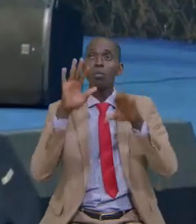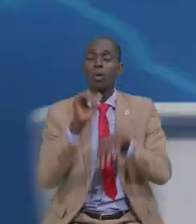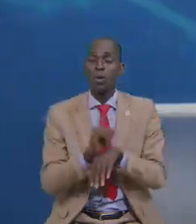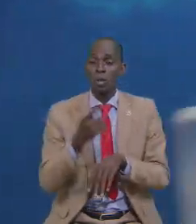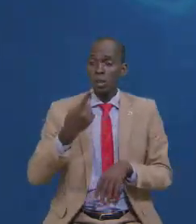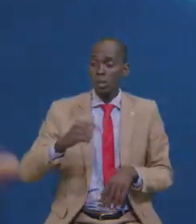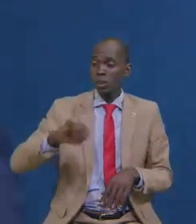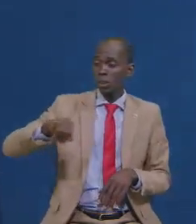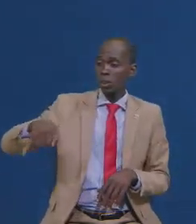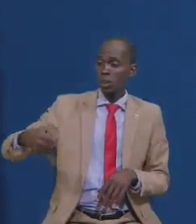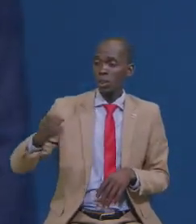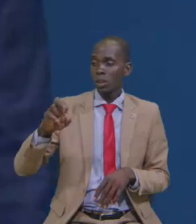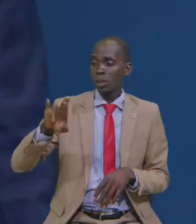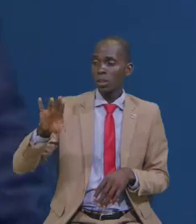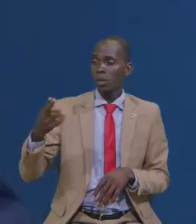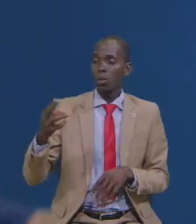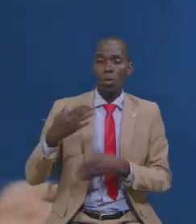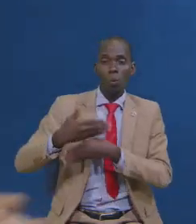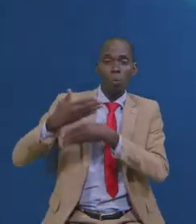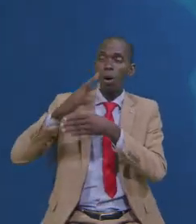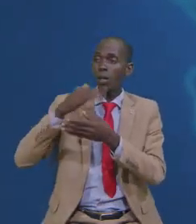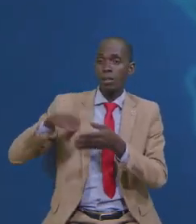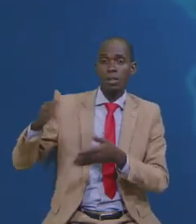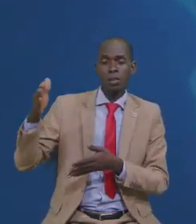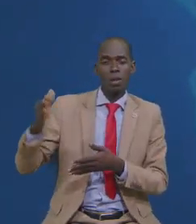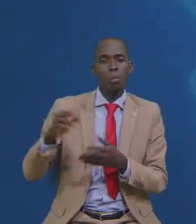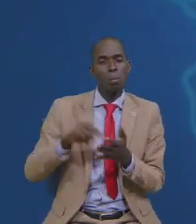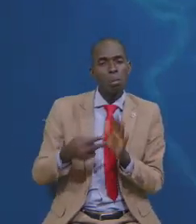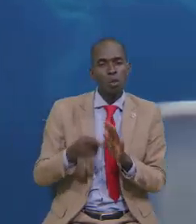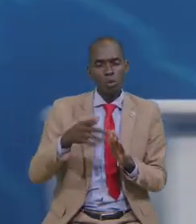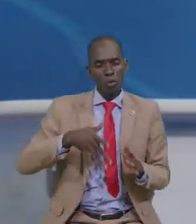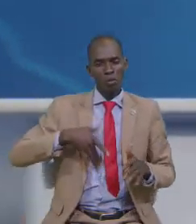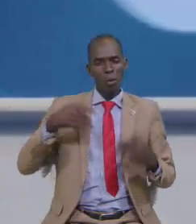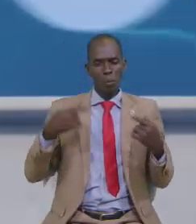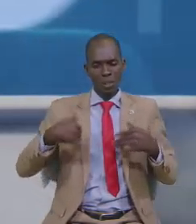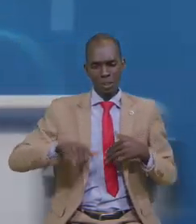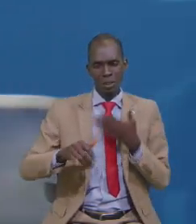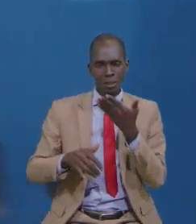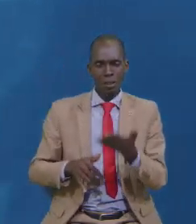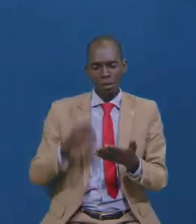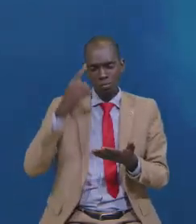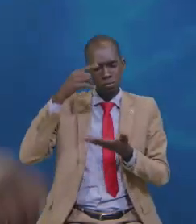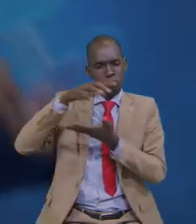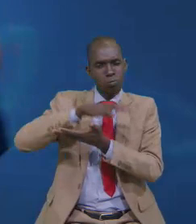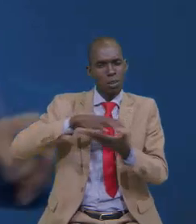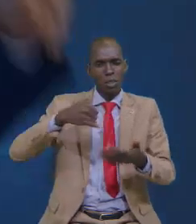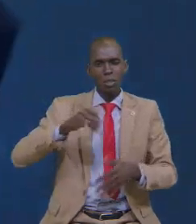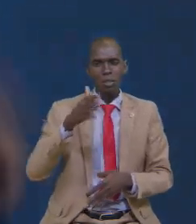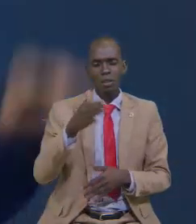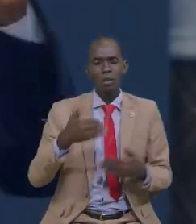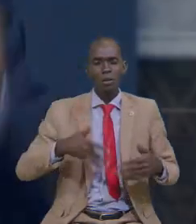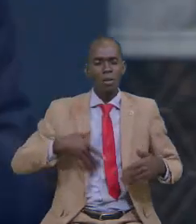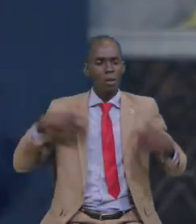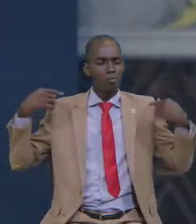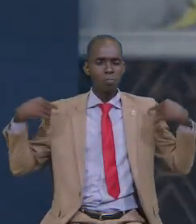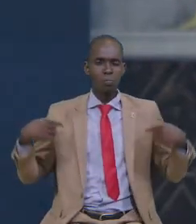You still feel the pain in your body. You still feel the confusion in your mind. You still feel the torment. Even